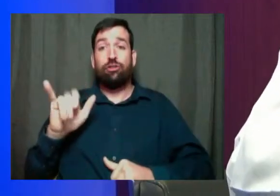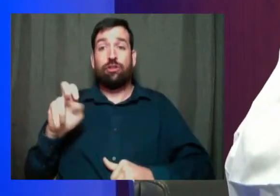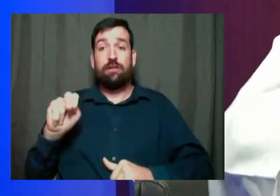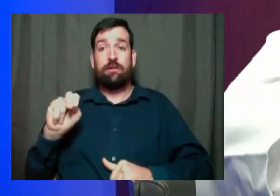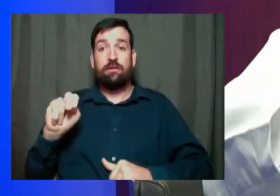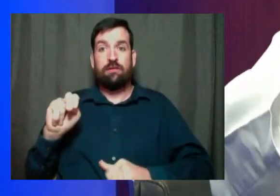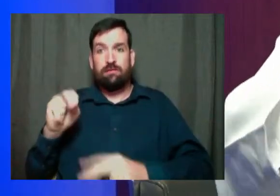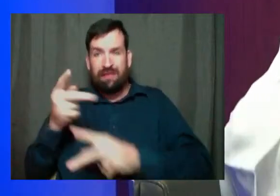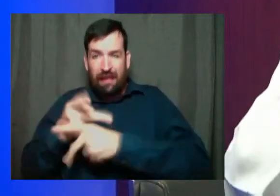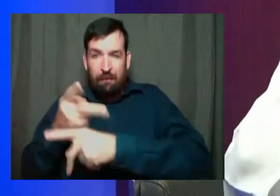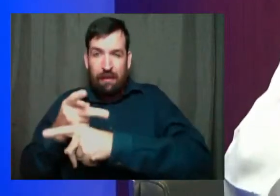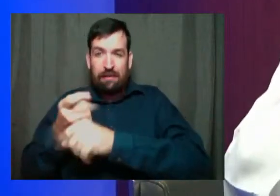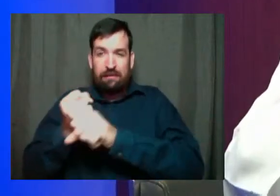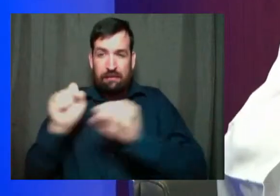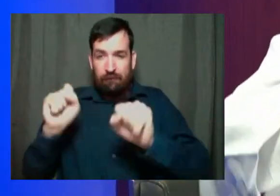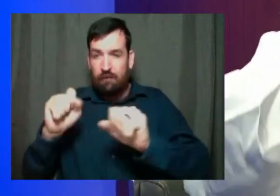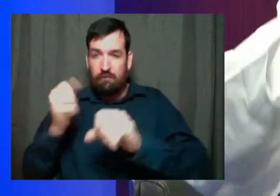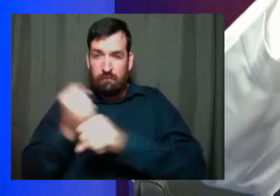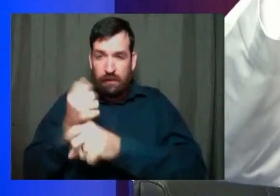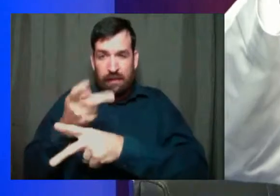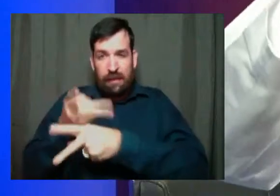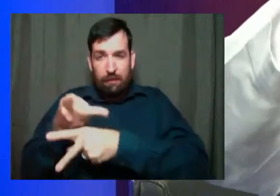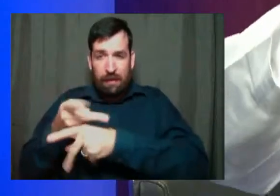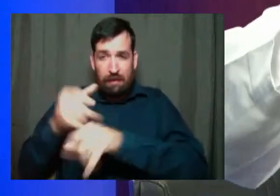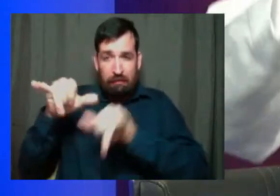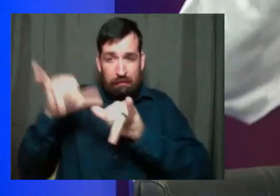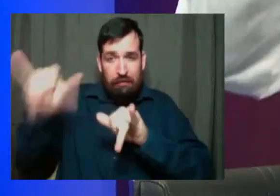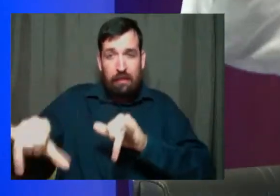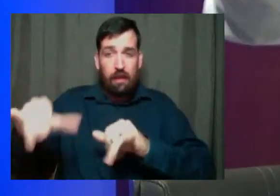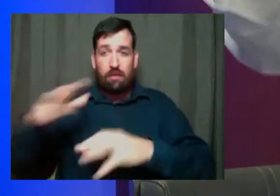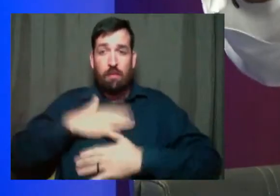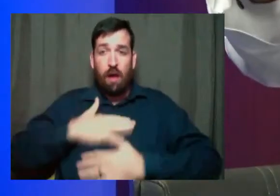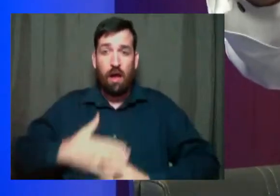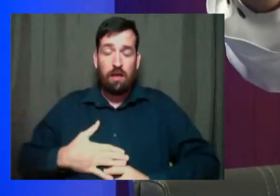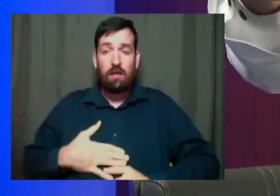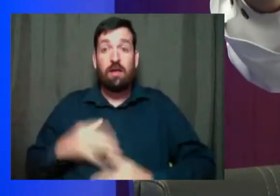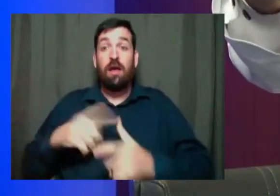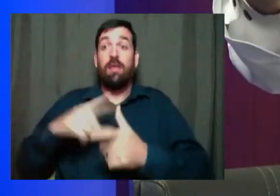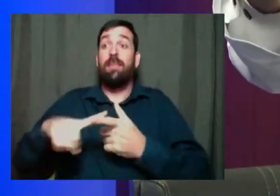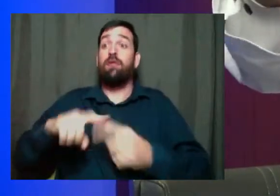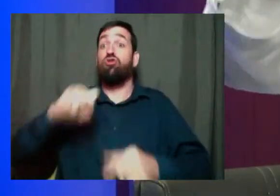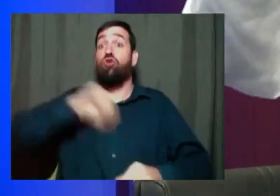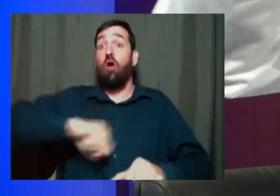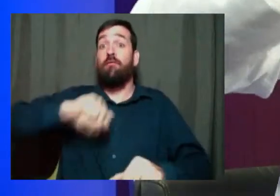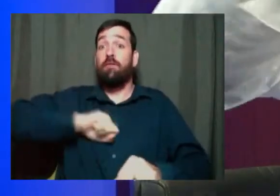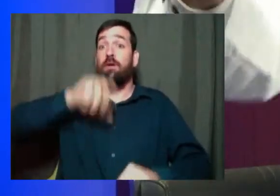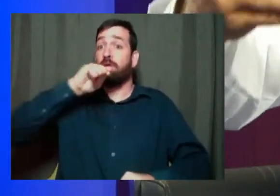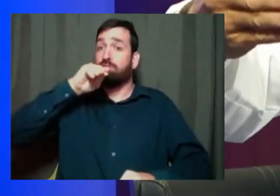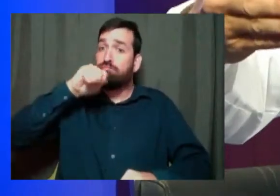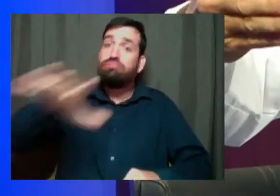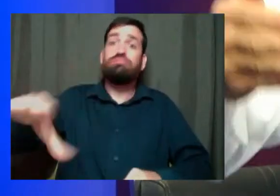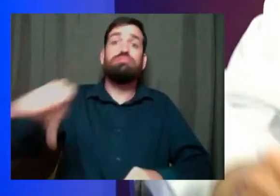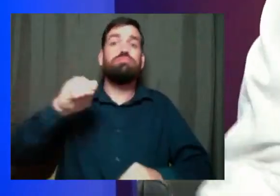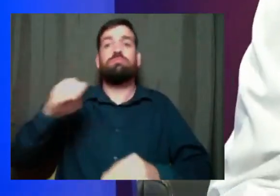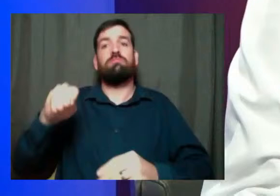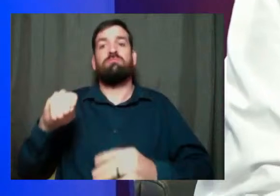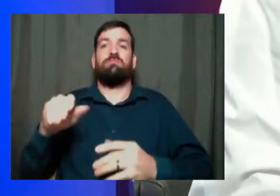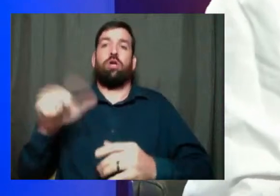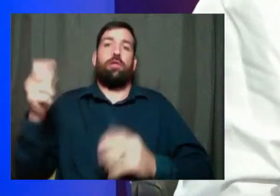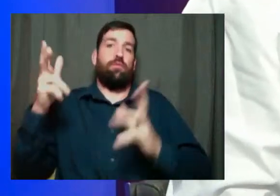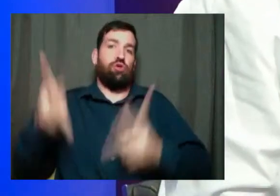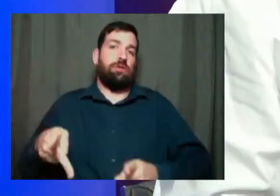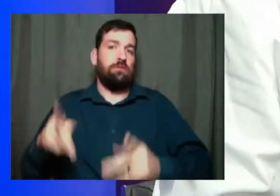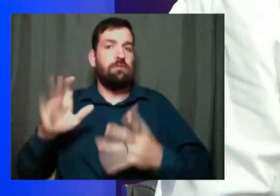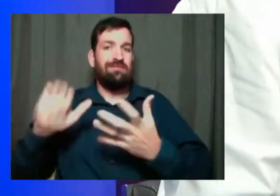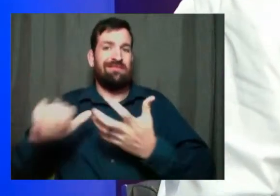keeping it in the airway are the ones that survive. And then when that person coughs, they can deliver that to somebody else. And that's how this whole thing gets